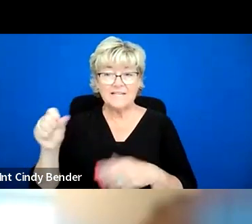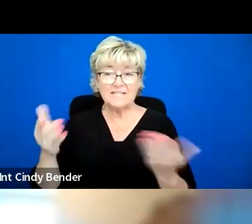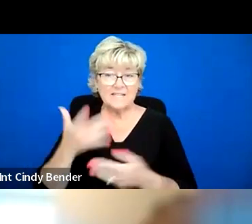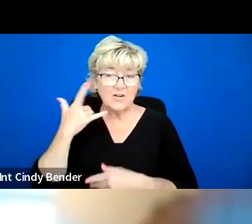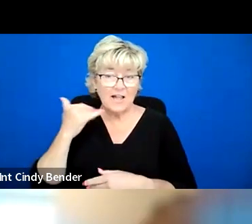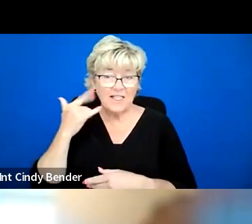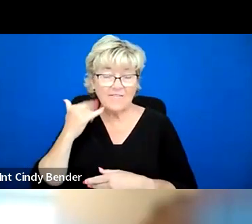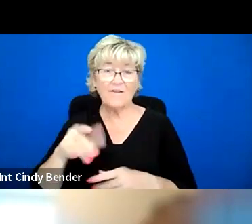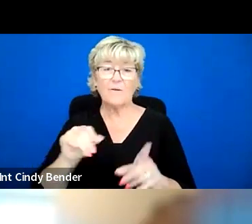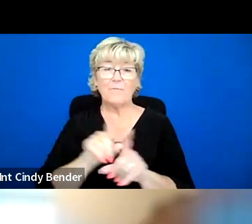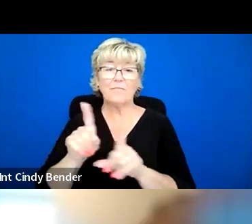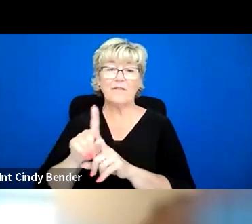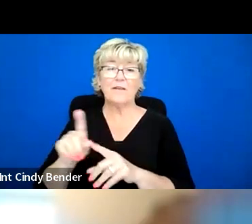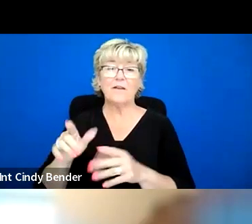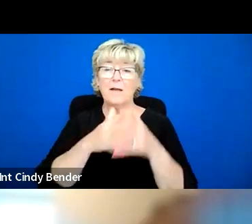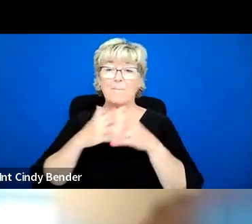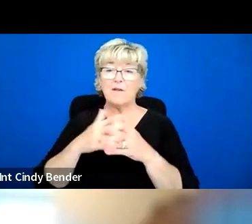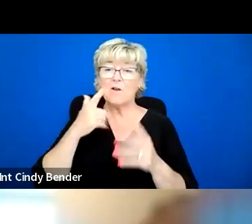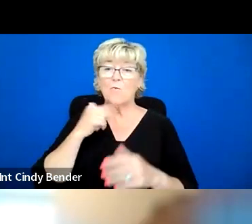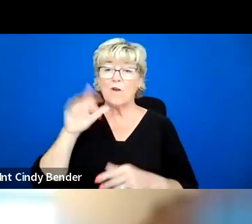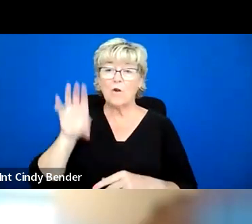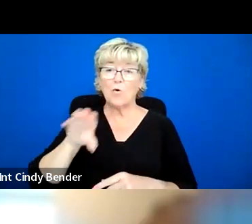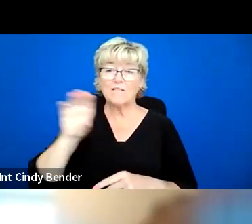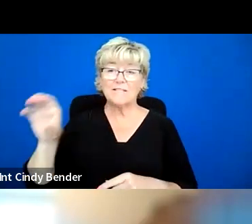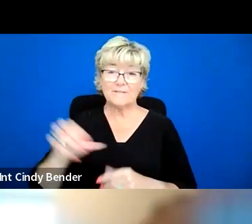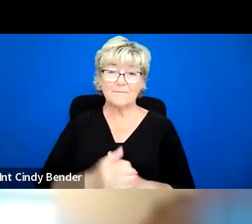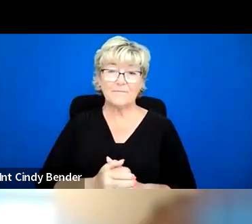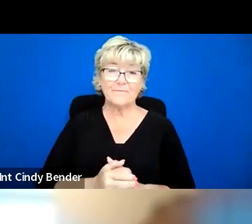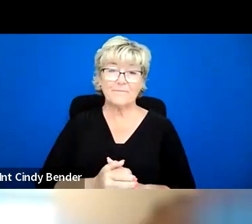California, as well as the American Red Cross.